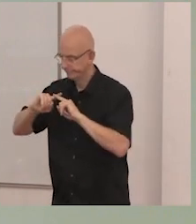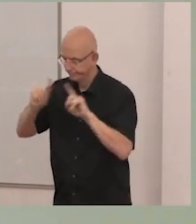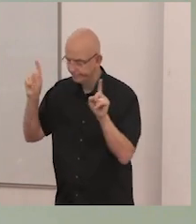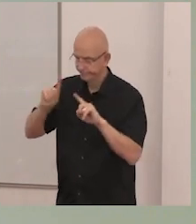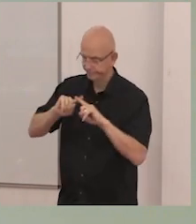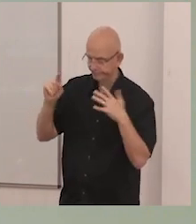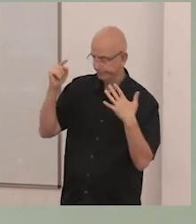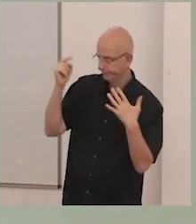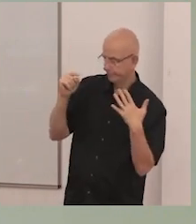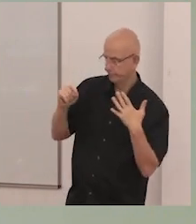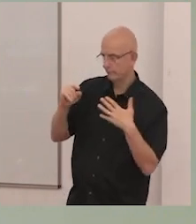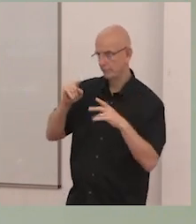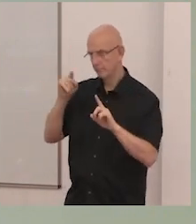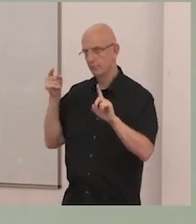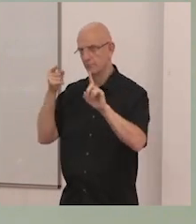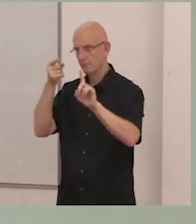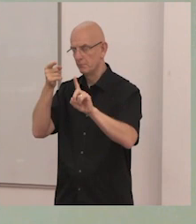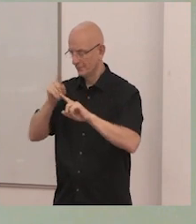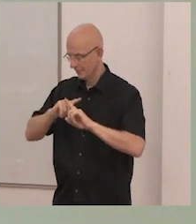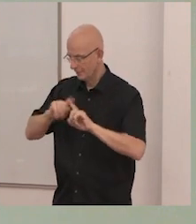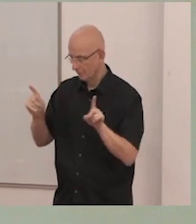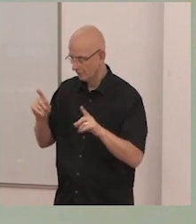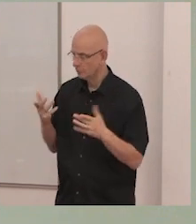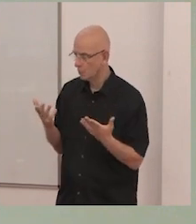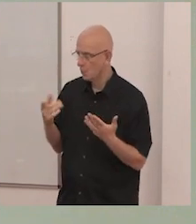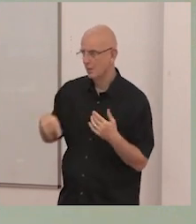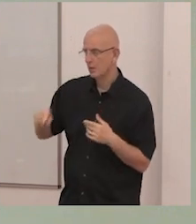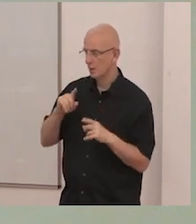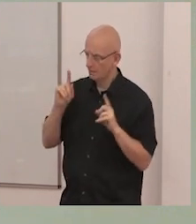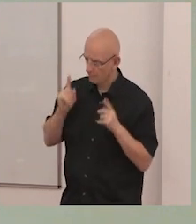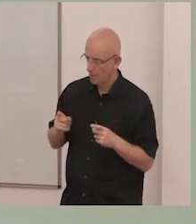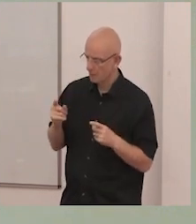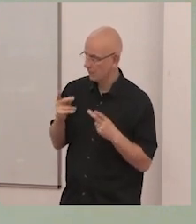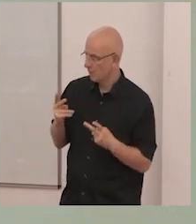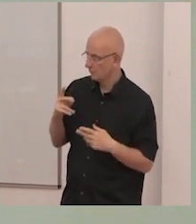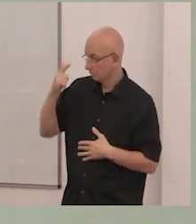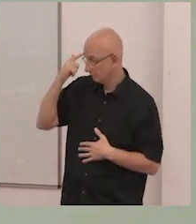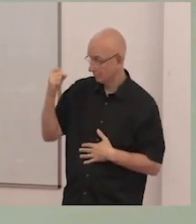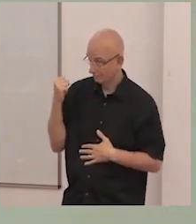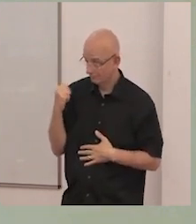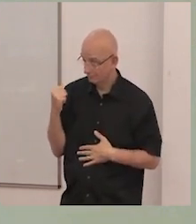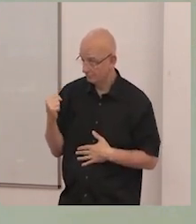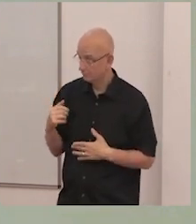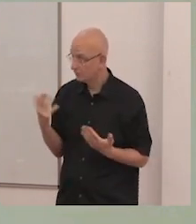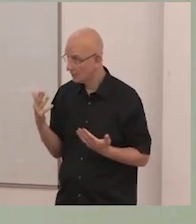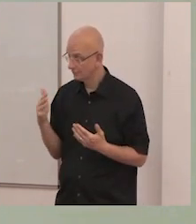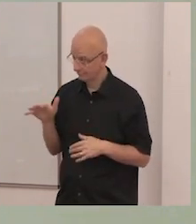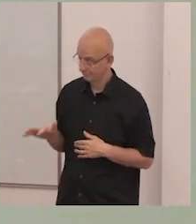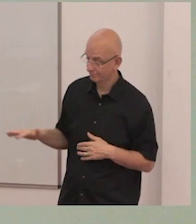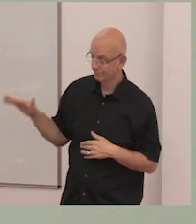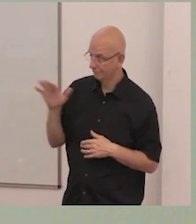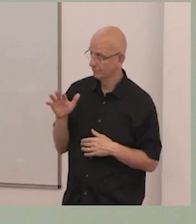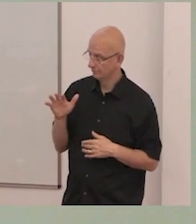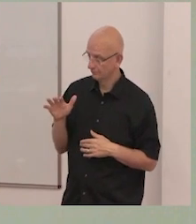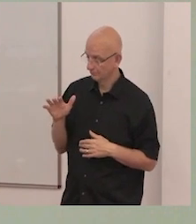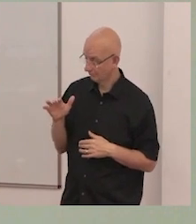to remember that things are going wrong not only because of